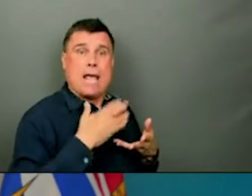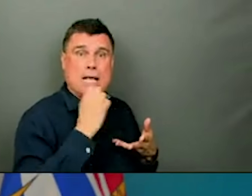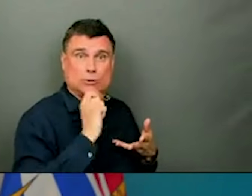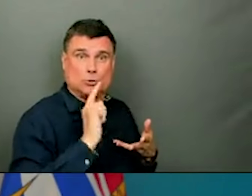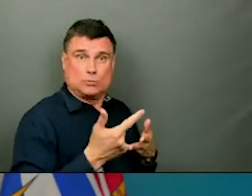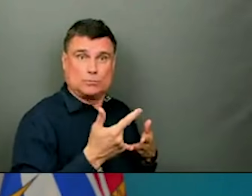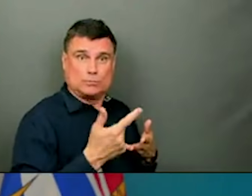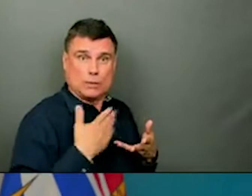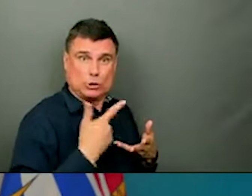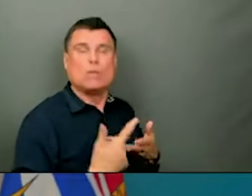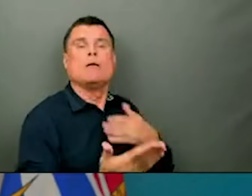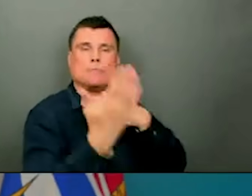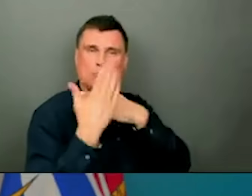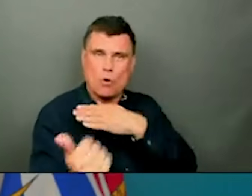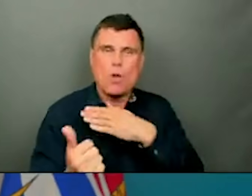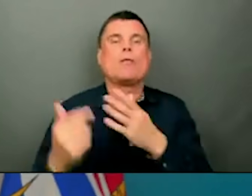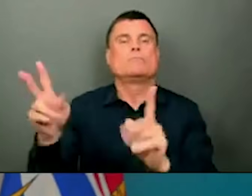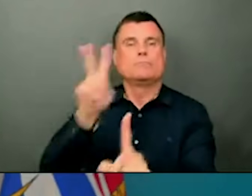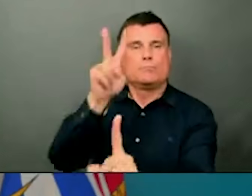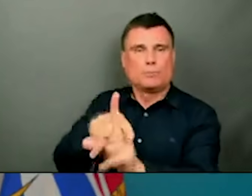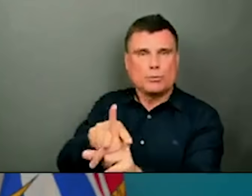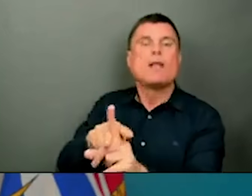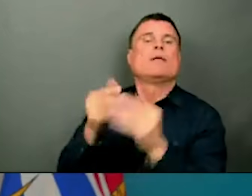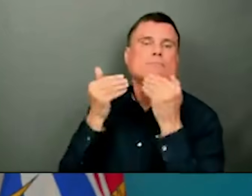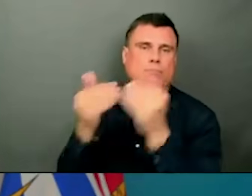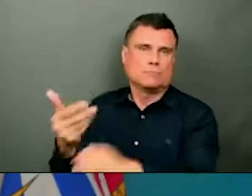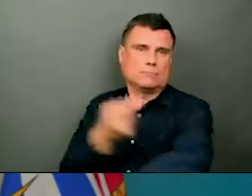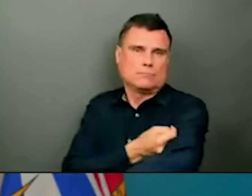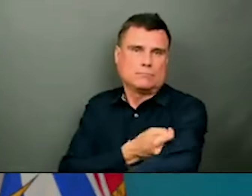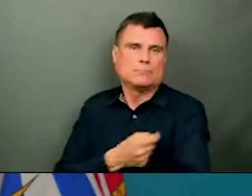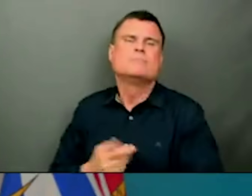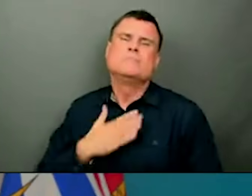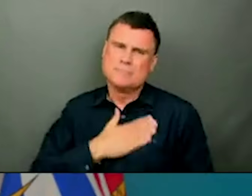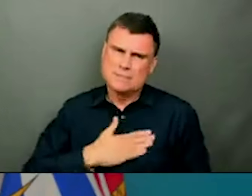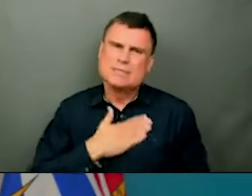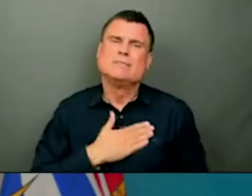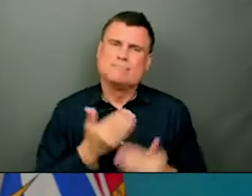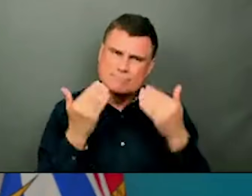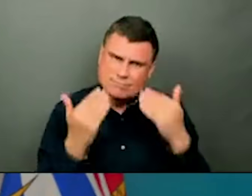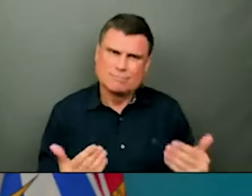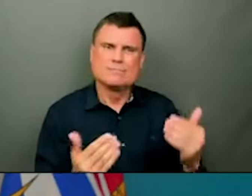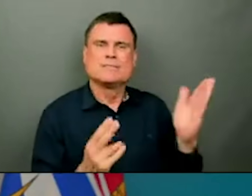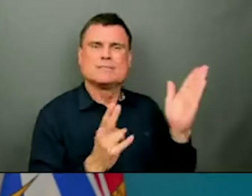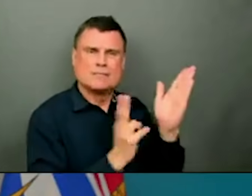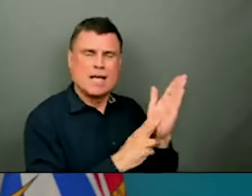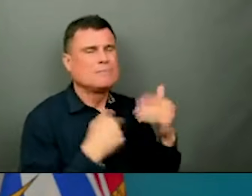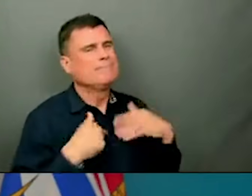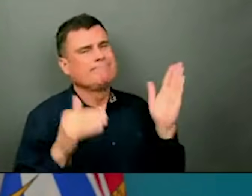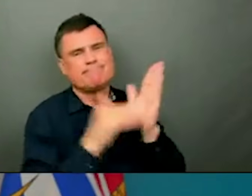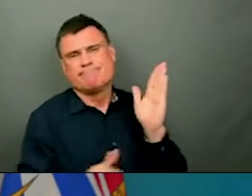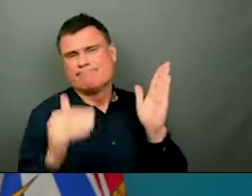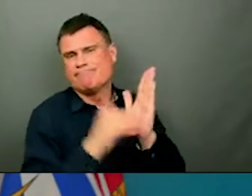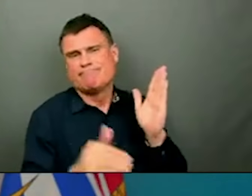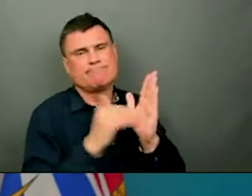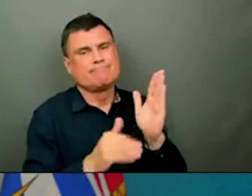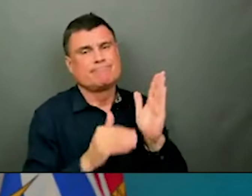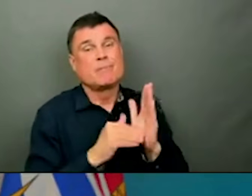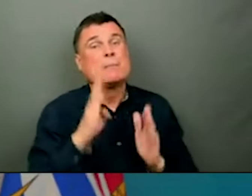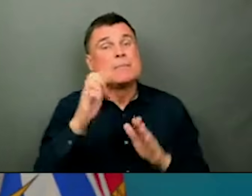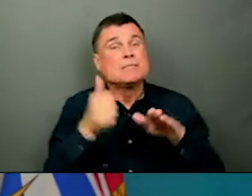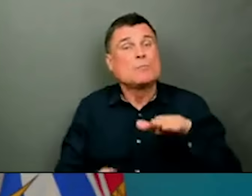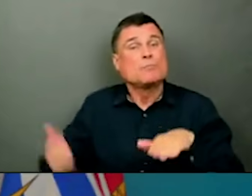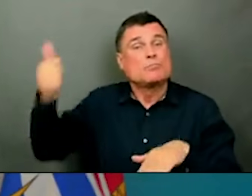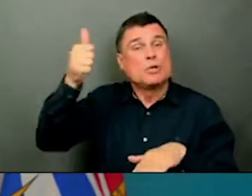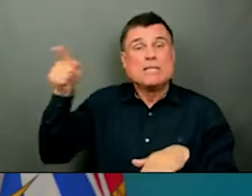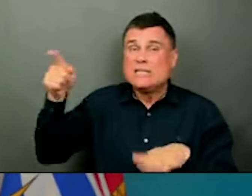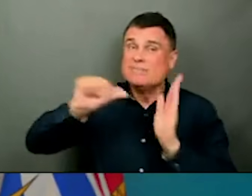whole, that people are eligible to get their vaccine, that they get registered and they get their vaccine. And that's the message that the Premier's been delivering this